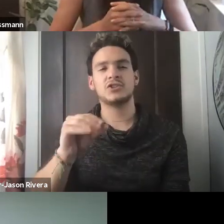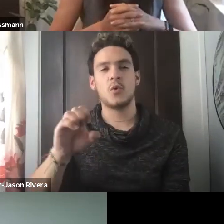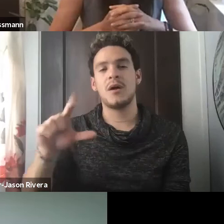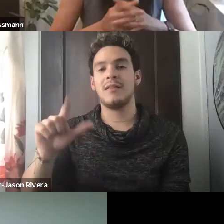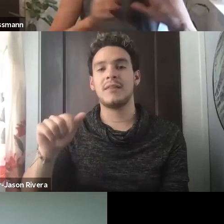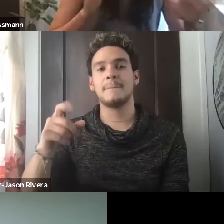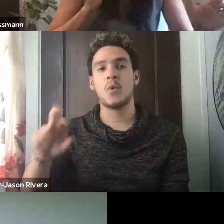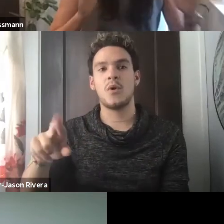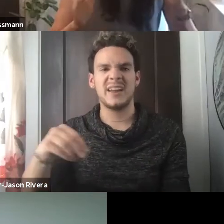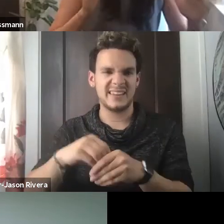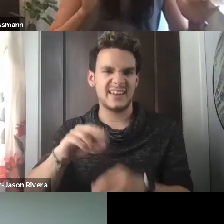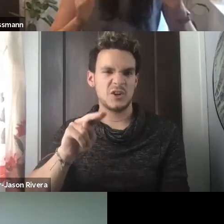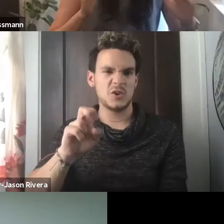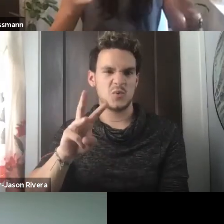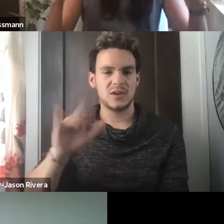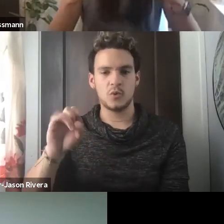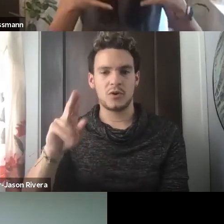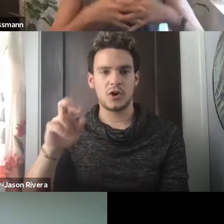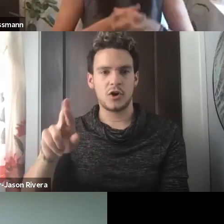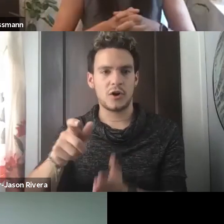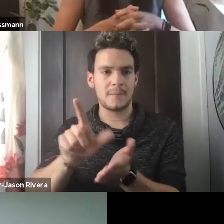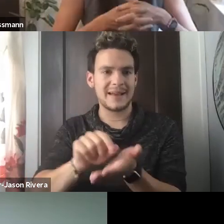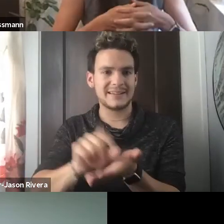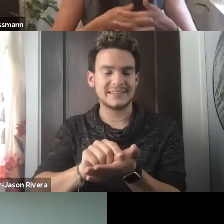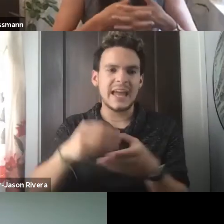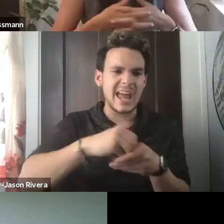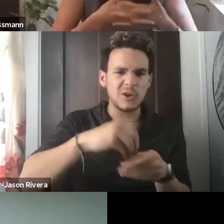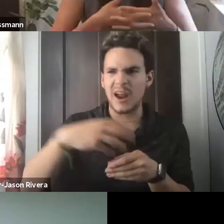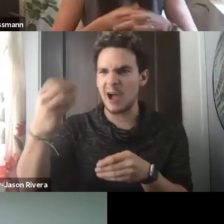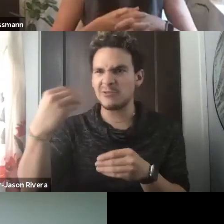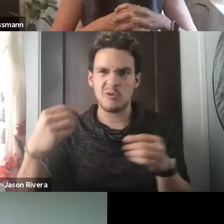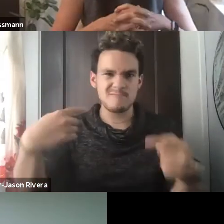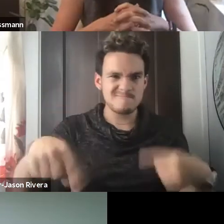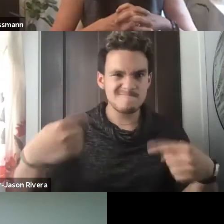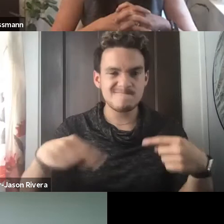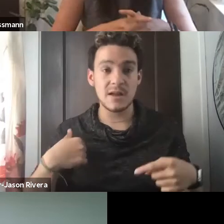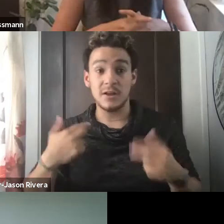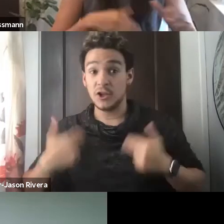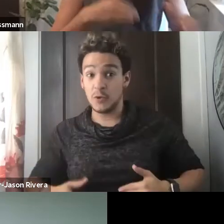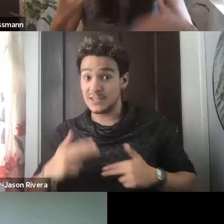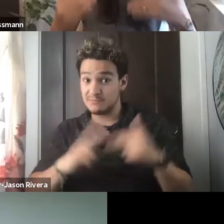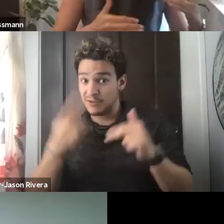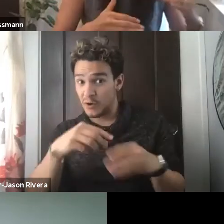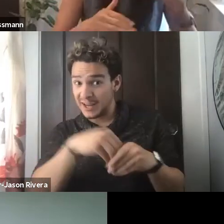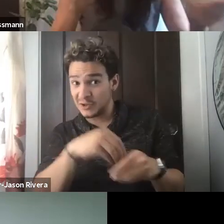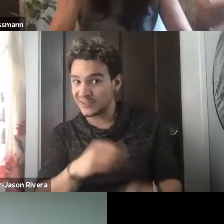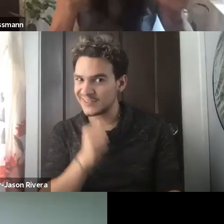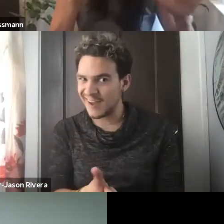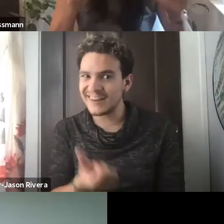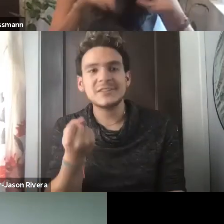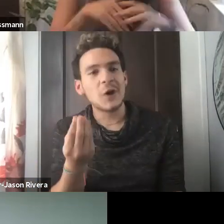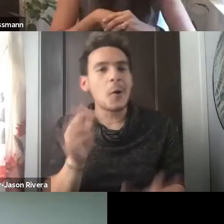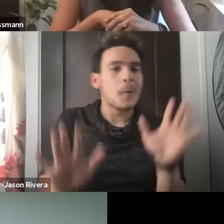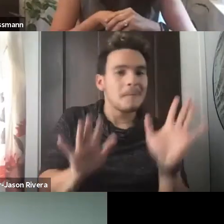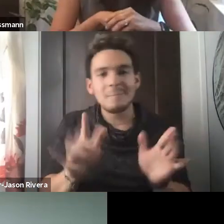Yorker, talking about the sort of indoor-outdoor dilemma. And as humans, were we really built for the indoors? So it's an interesting sort